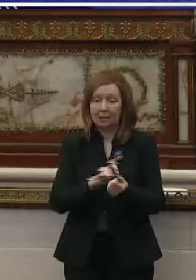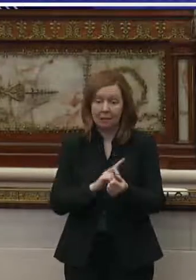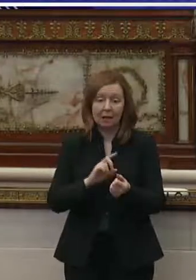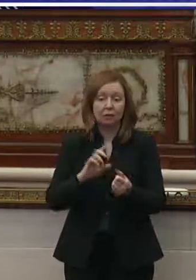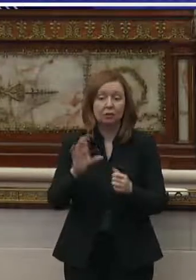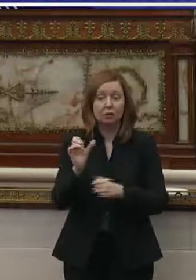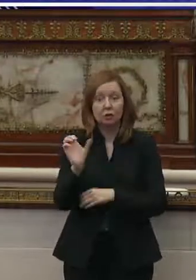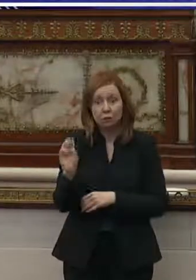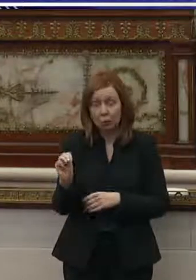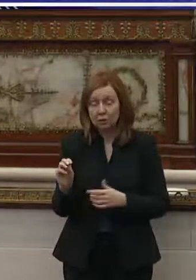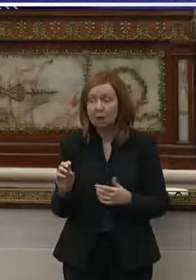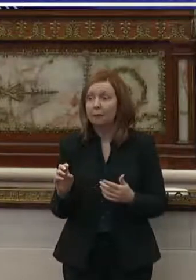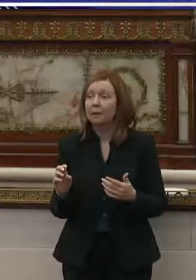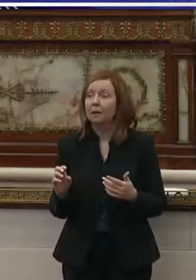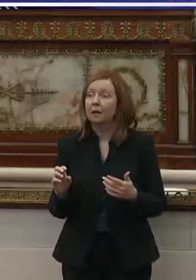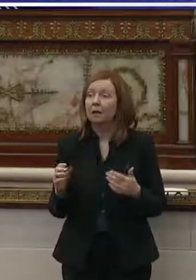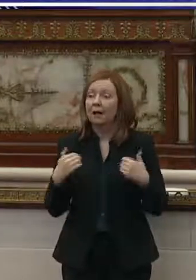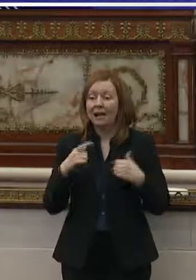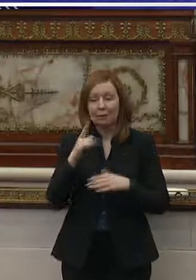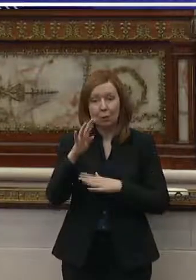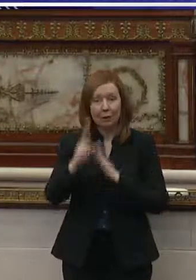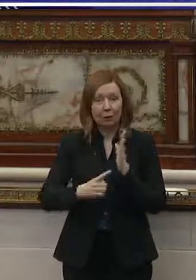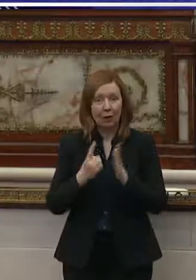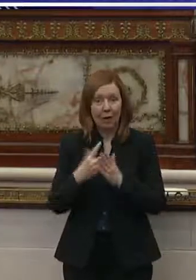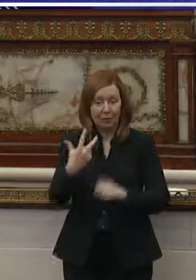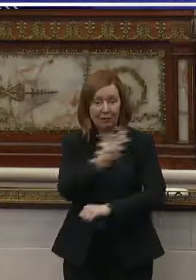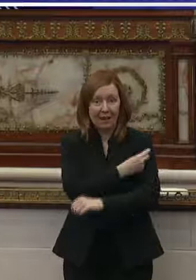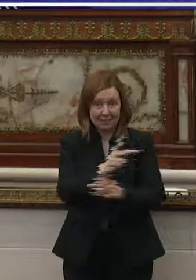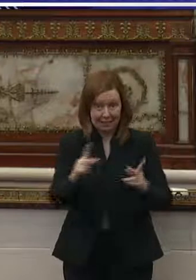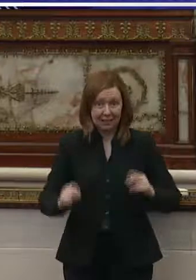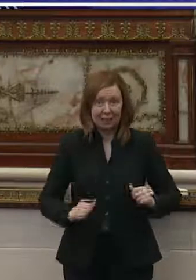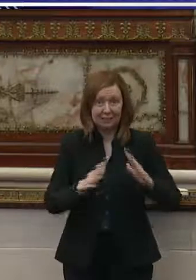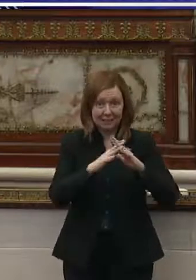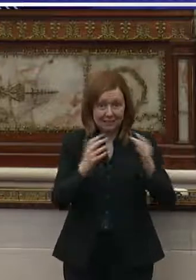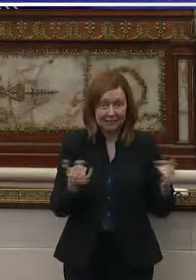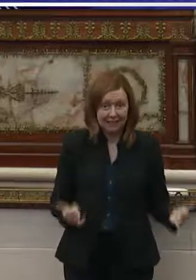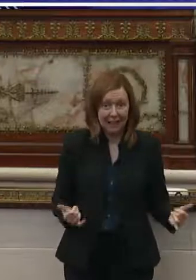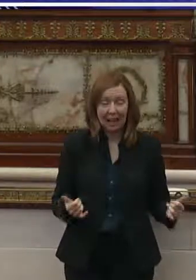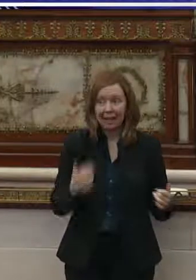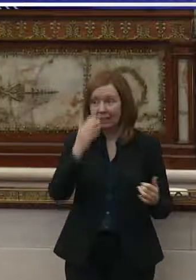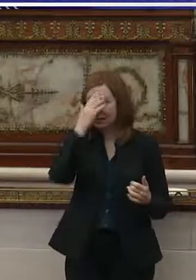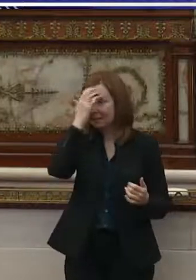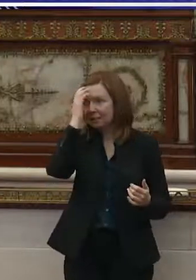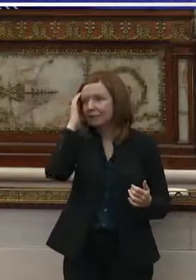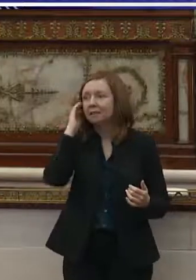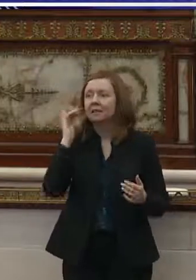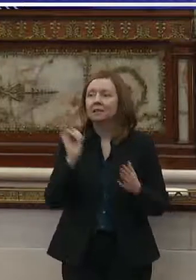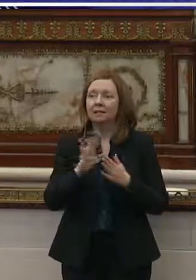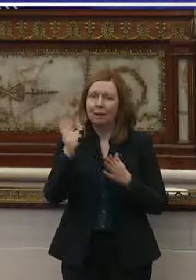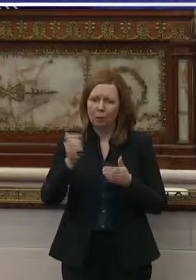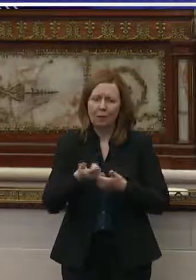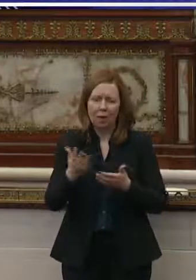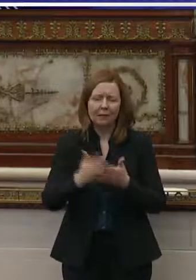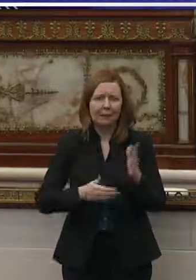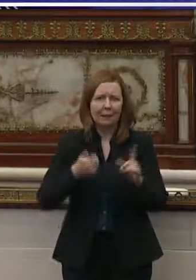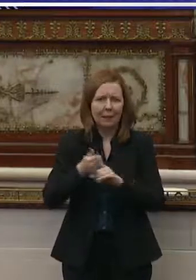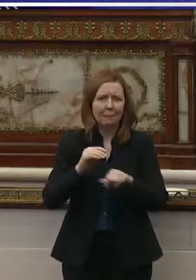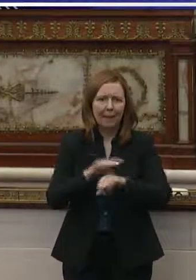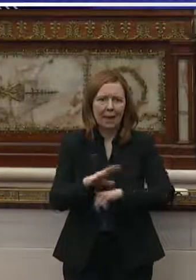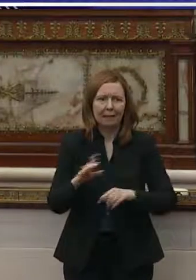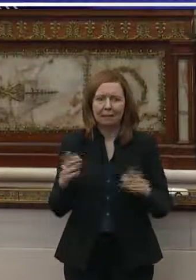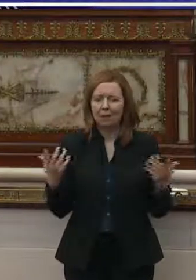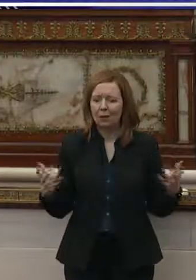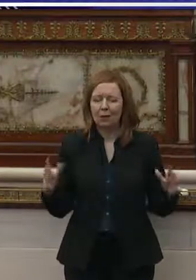COVID-19 Consortium had their 24-hour vaccination site today, that will cause some impact. And we're already in a